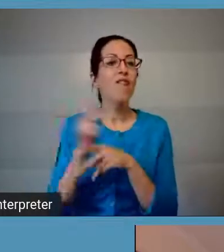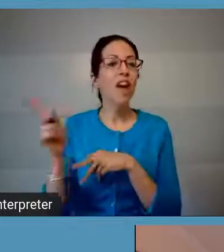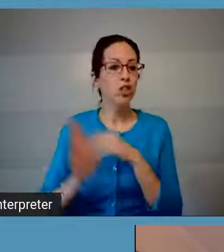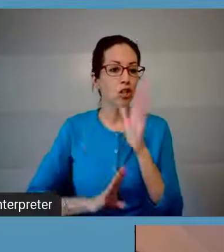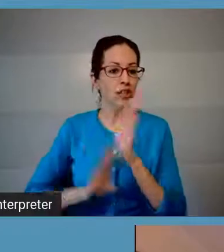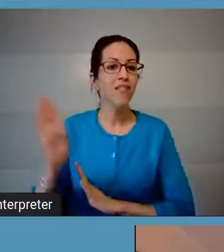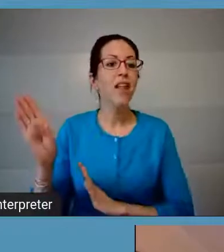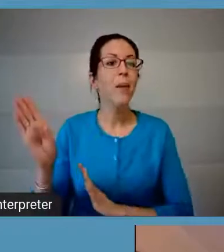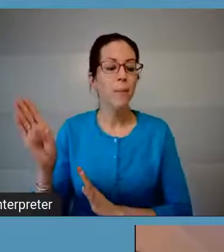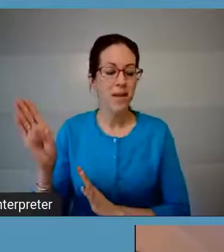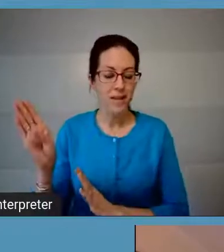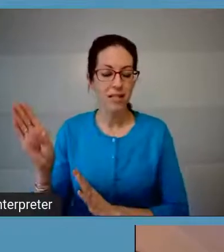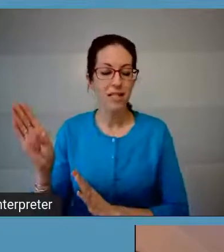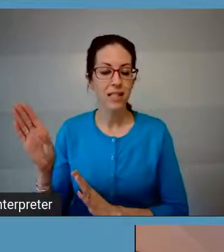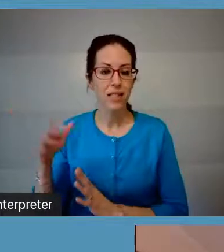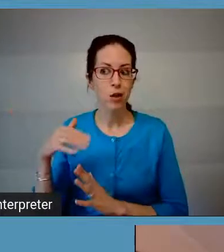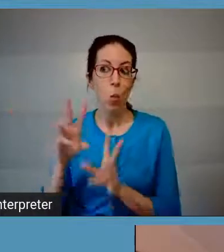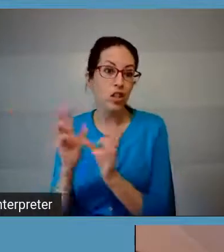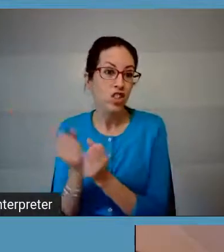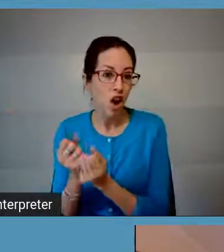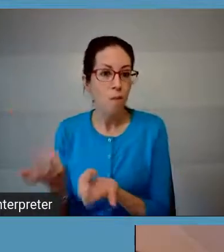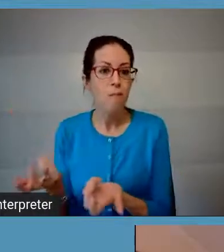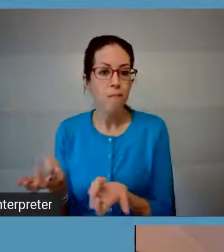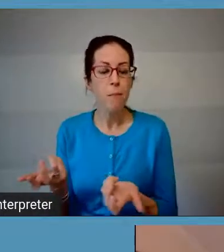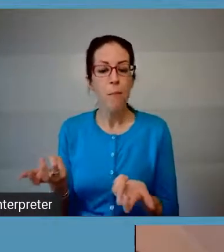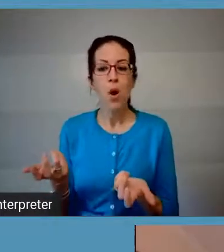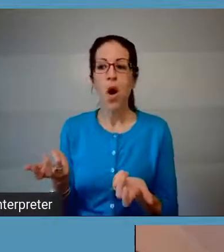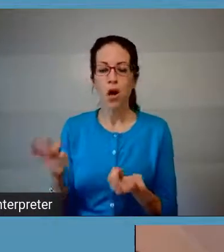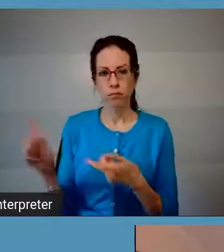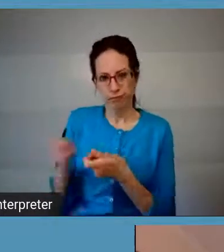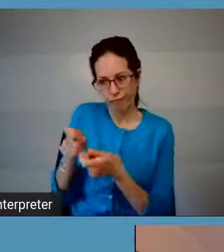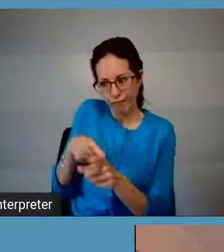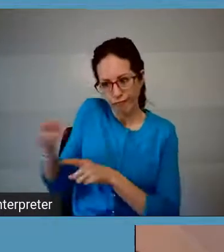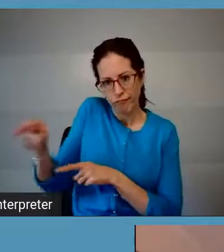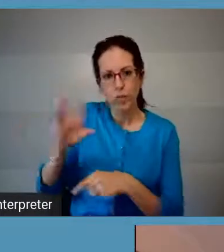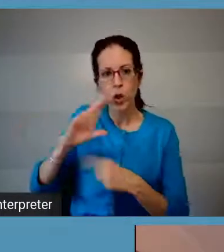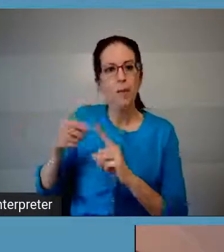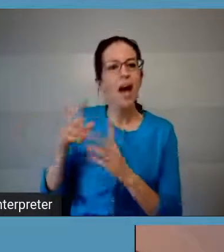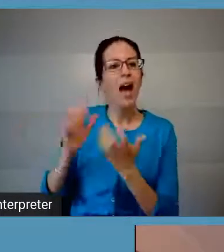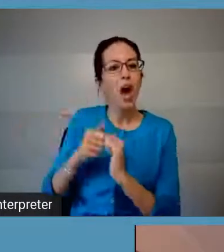development workshop that is specifically about dealing with digital